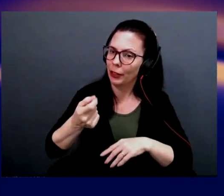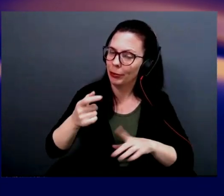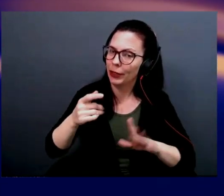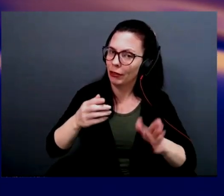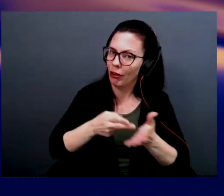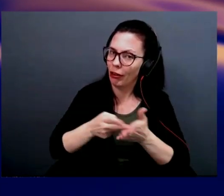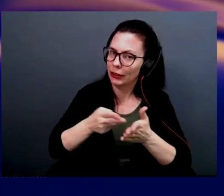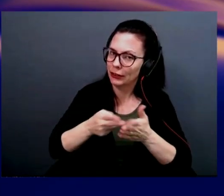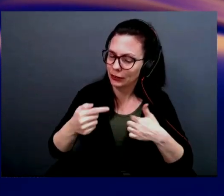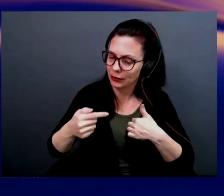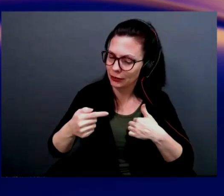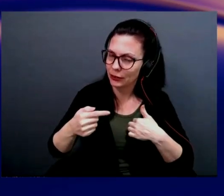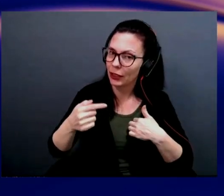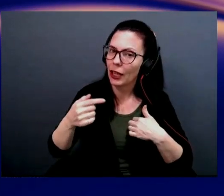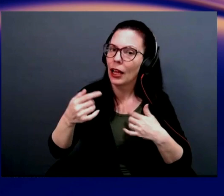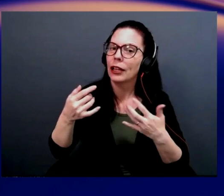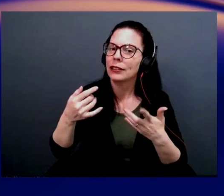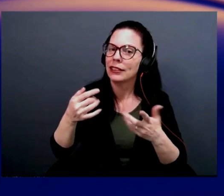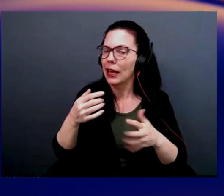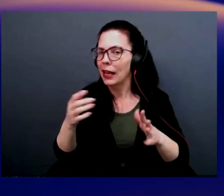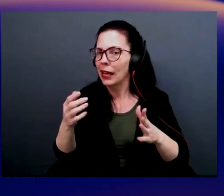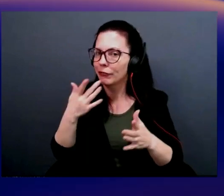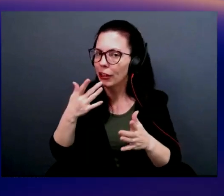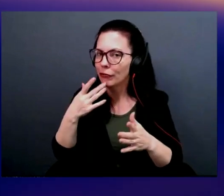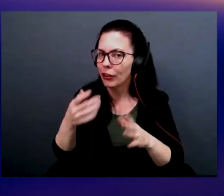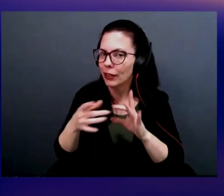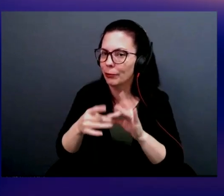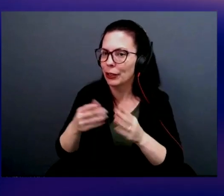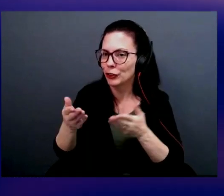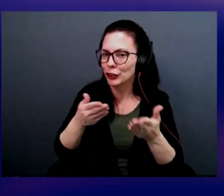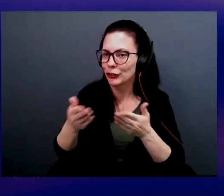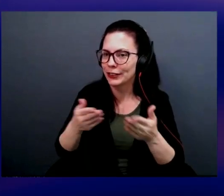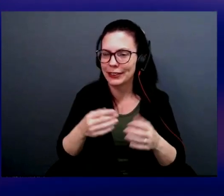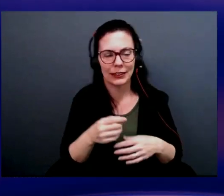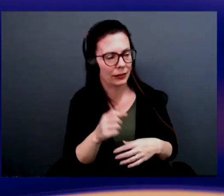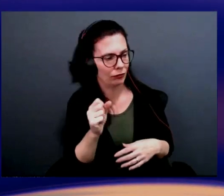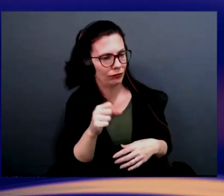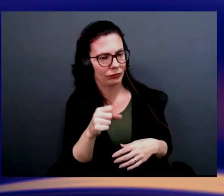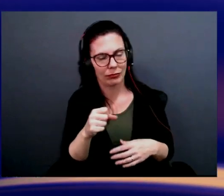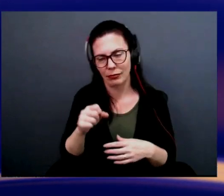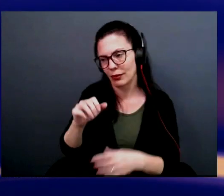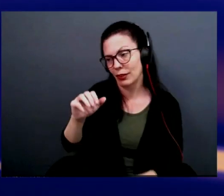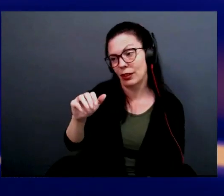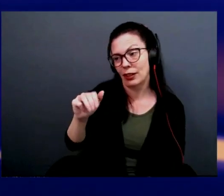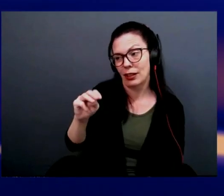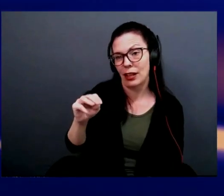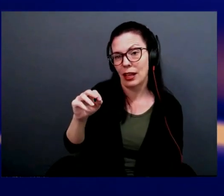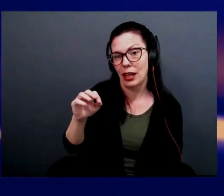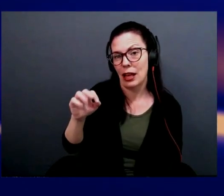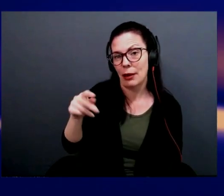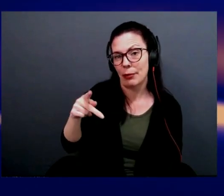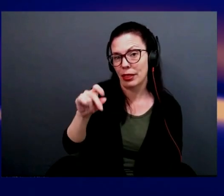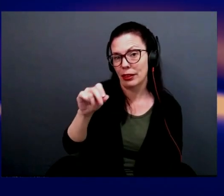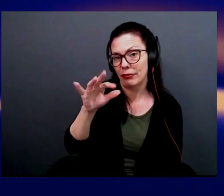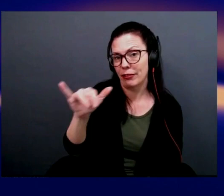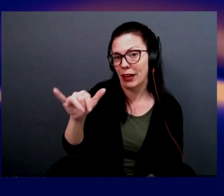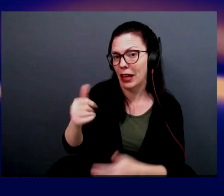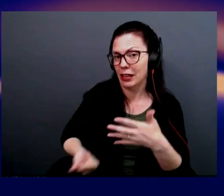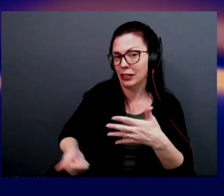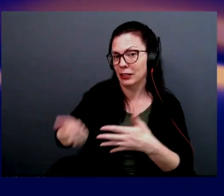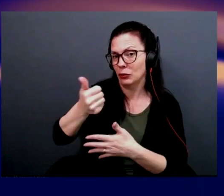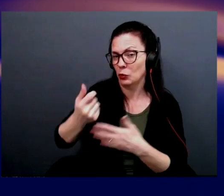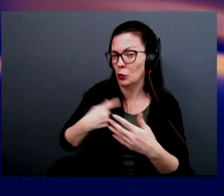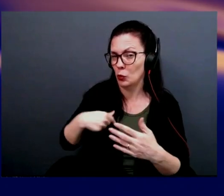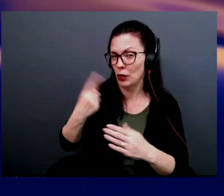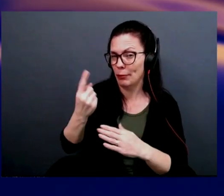you, for playing favorites with the services. Yeah. Amplify is very high up on the list for me